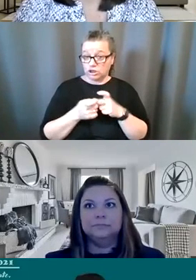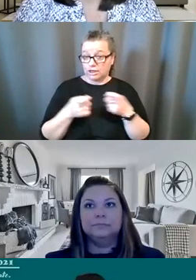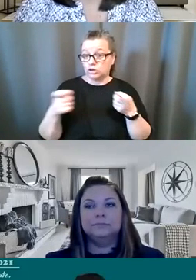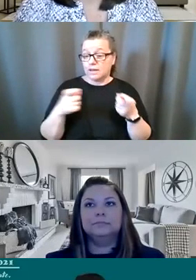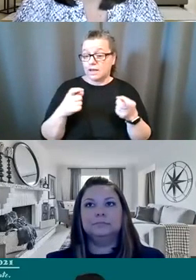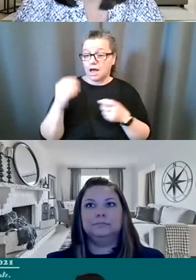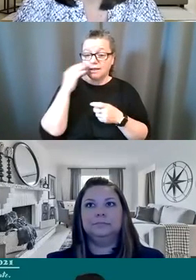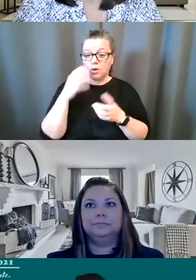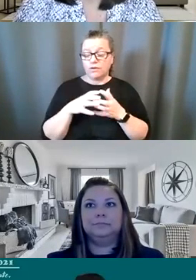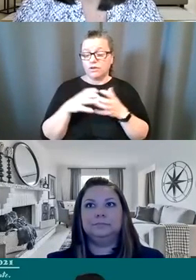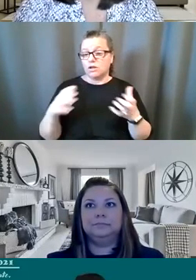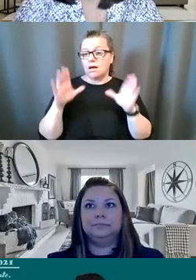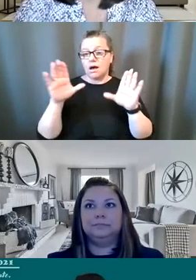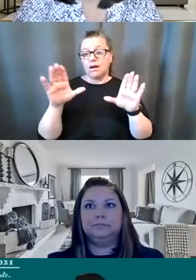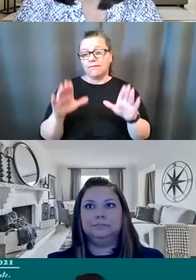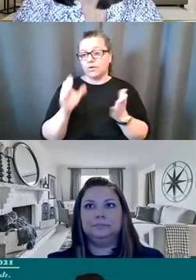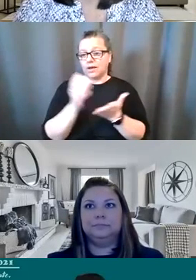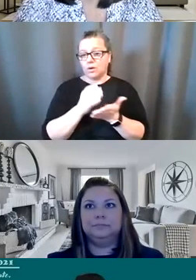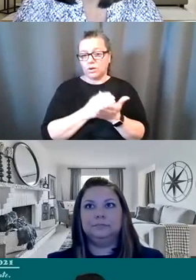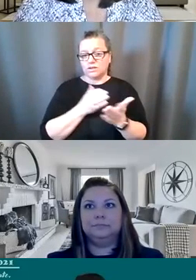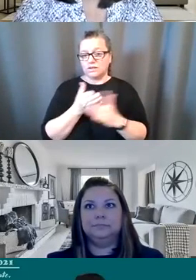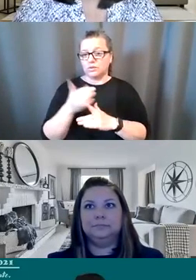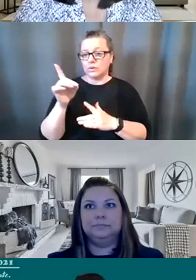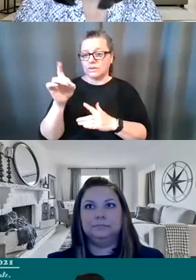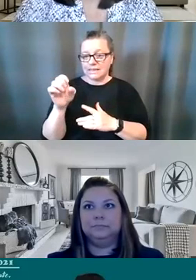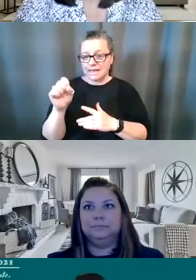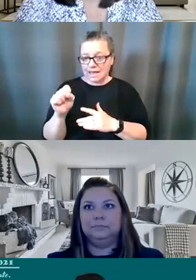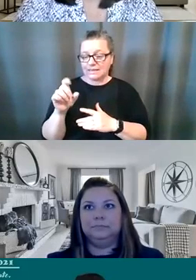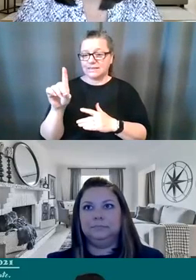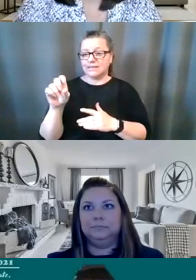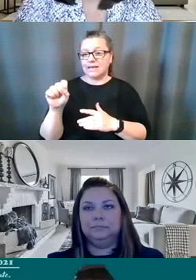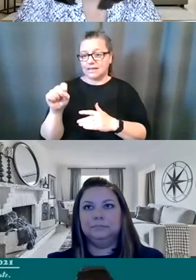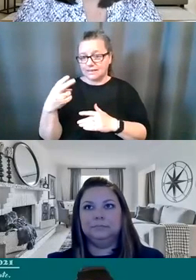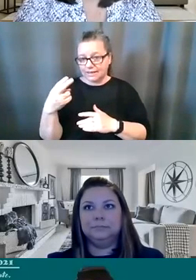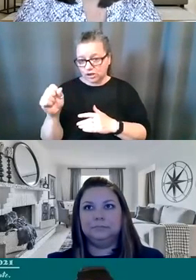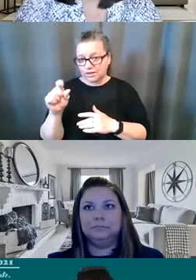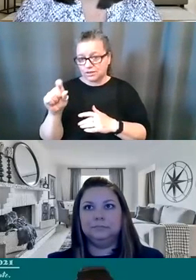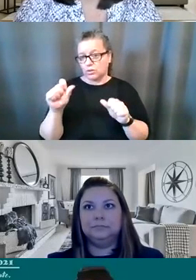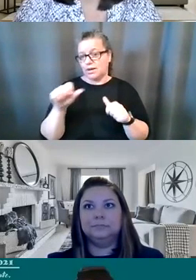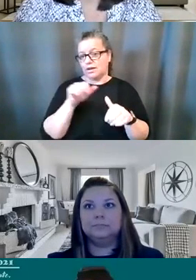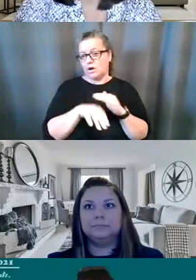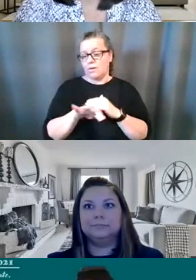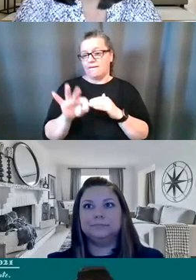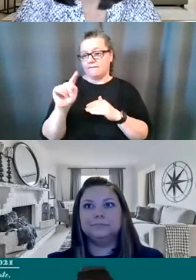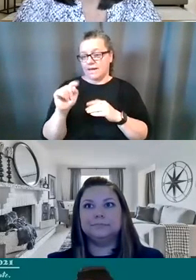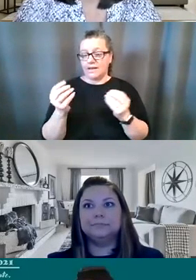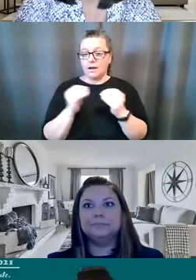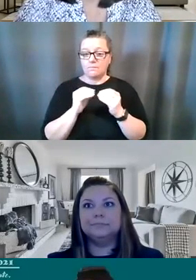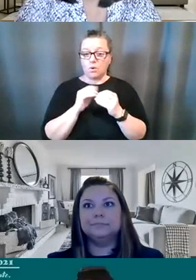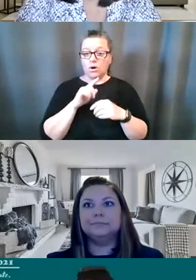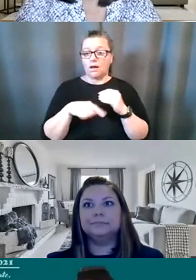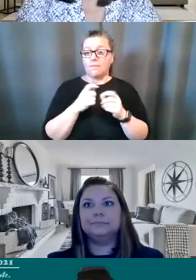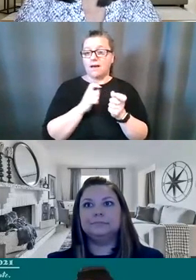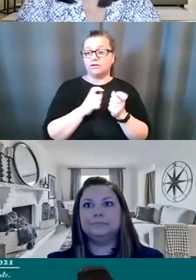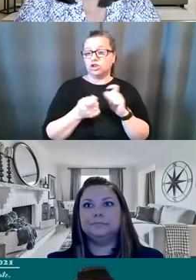that there's lots of great courses through DES, through DSHS. You can go in and find out more about change